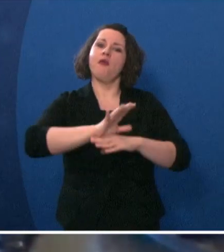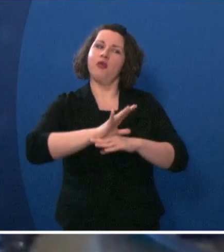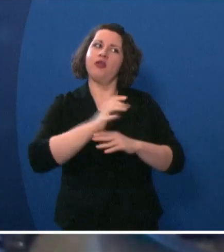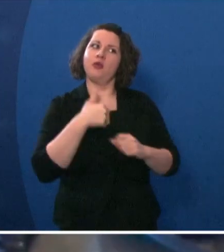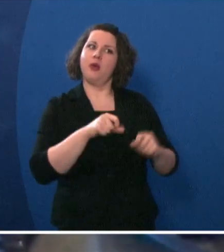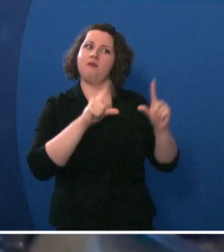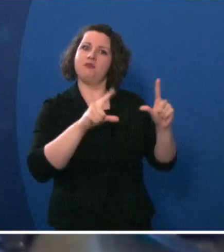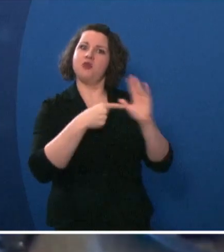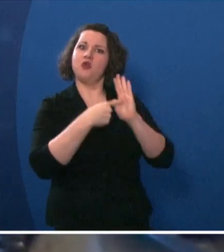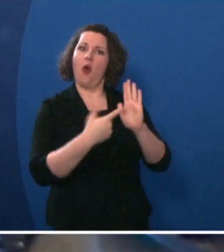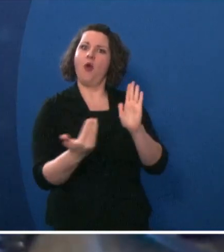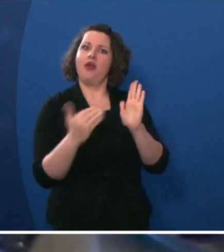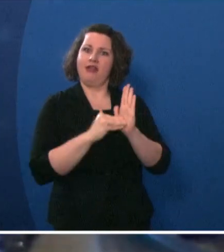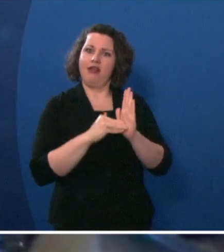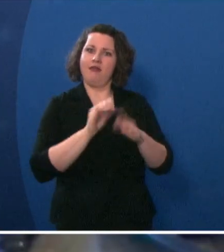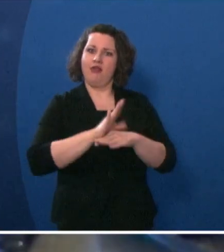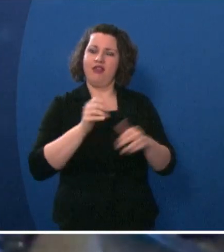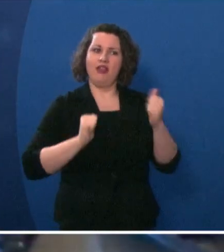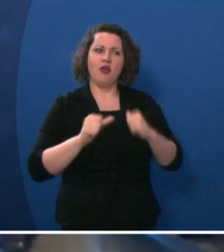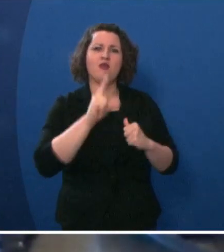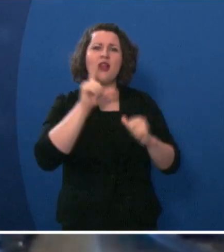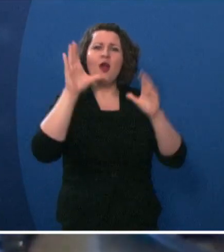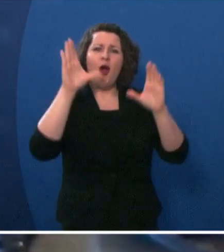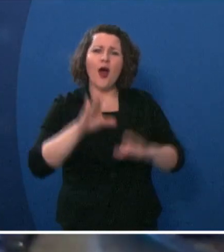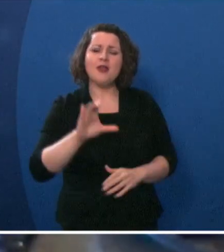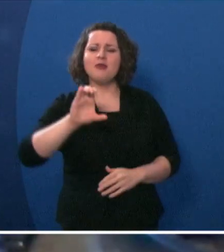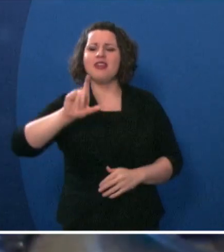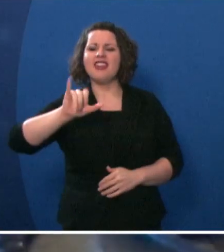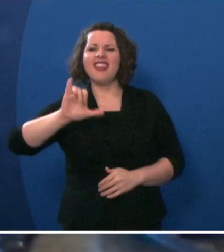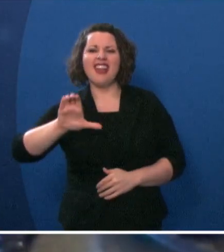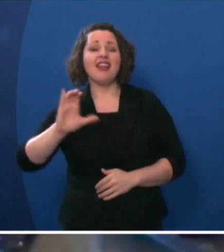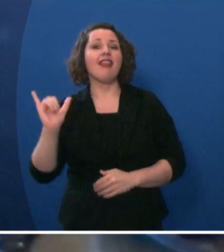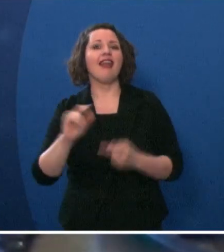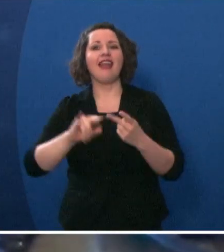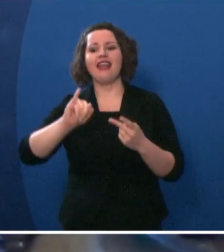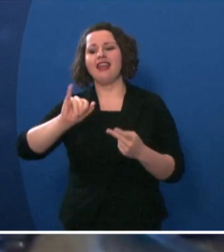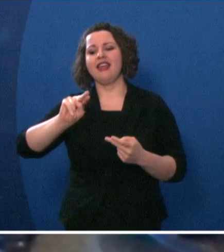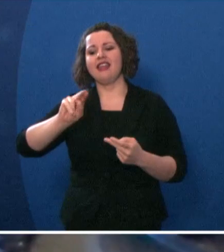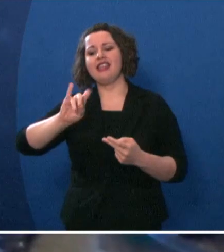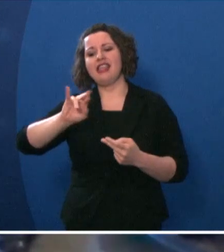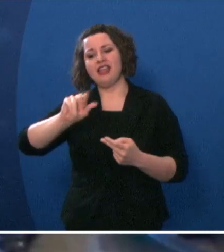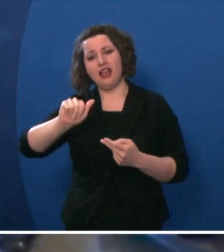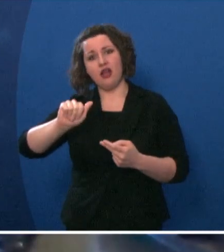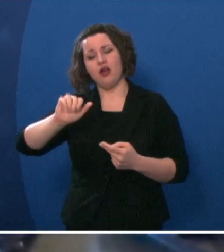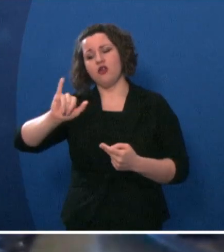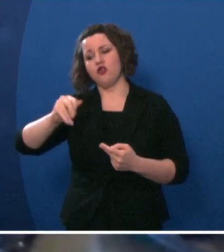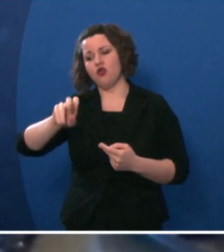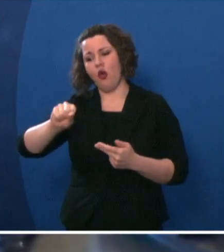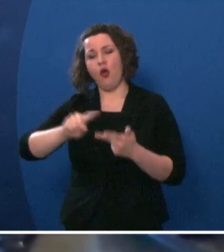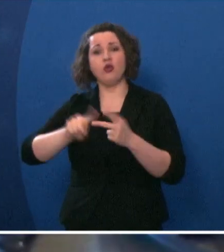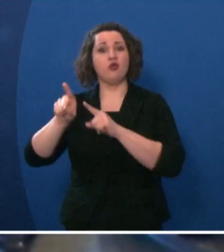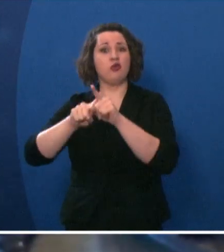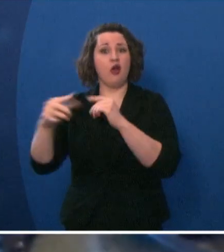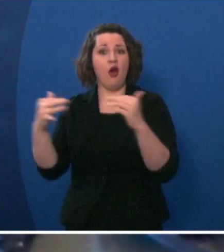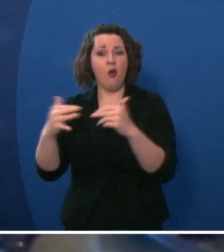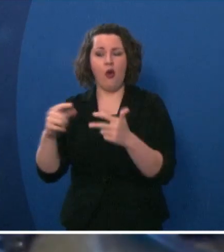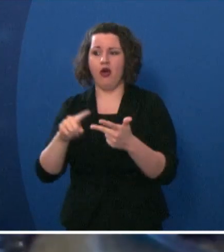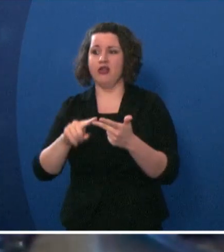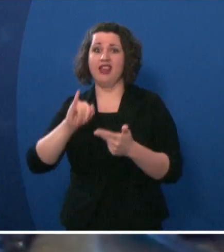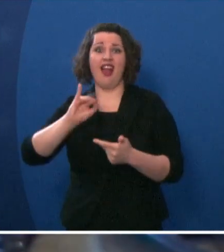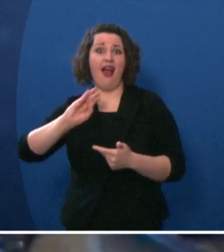theater. How awesome will it be to see classics like Indiana Jones or Star Wars on the big screen again, or, you know, in an